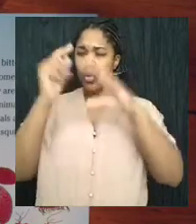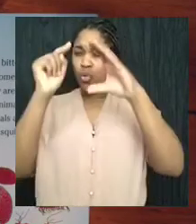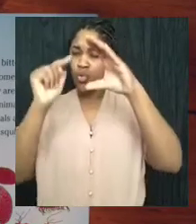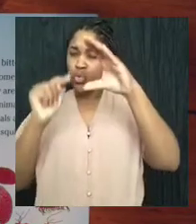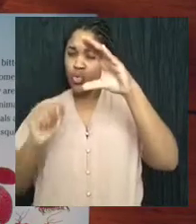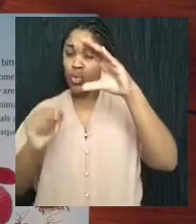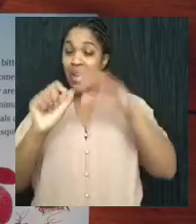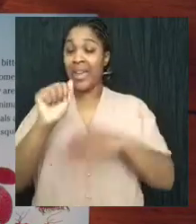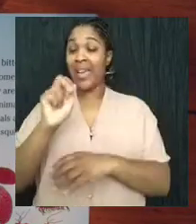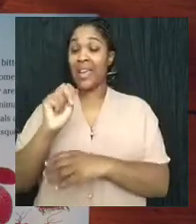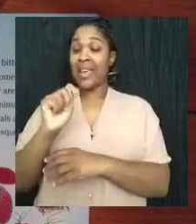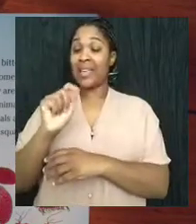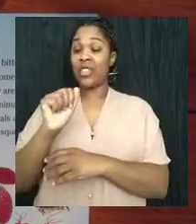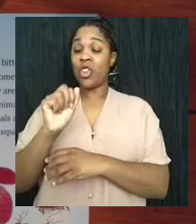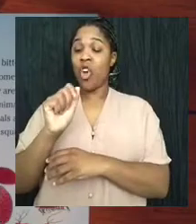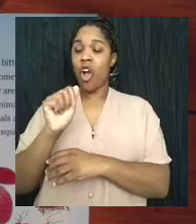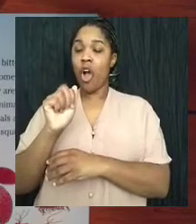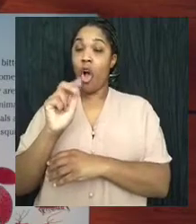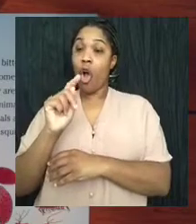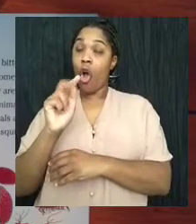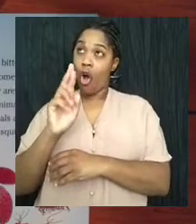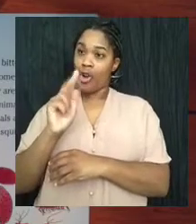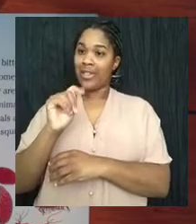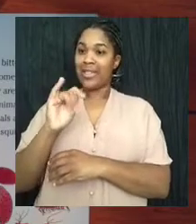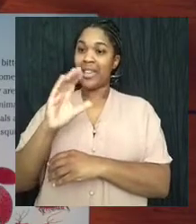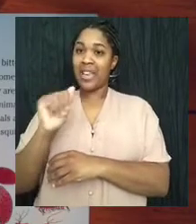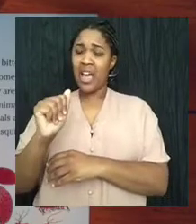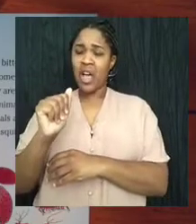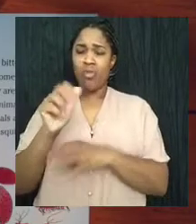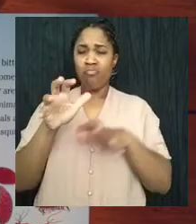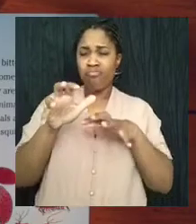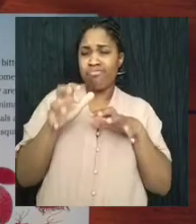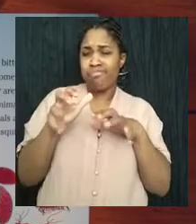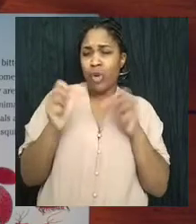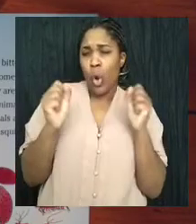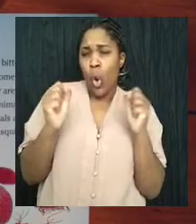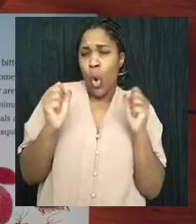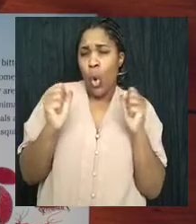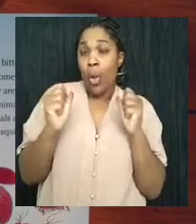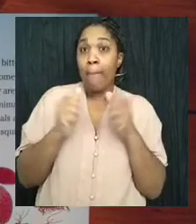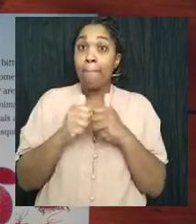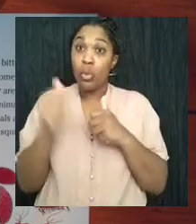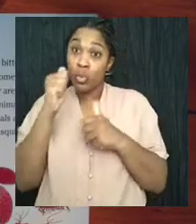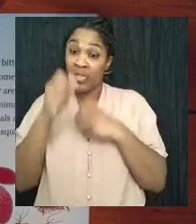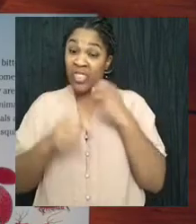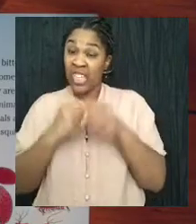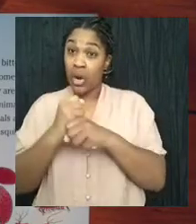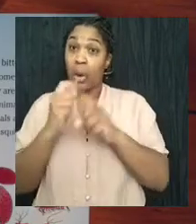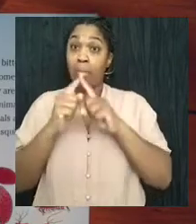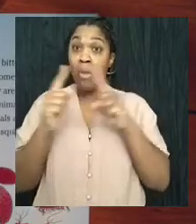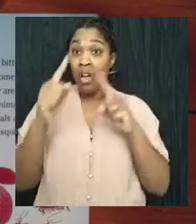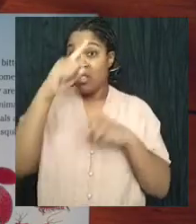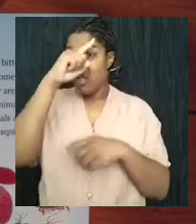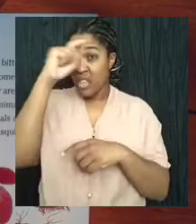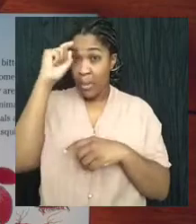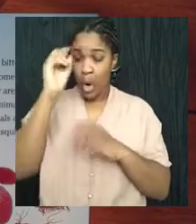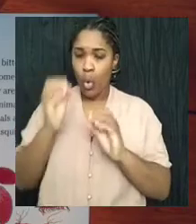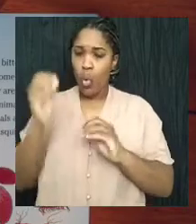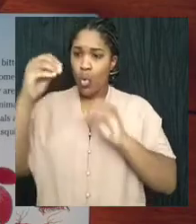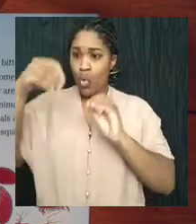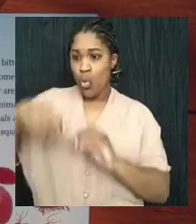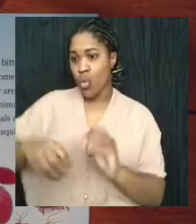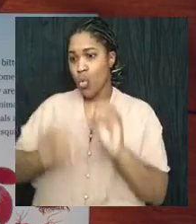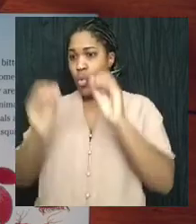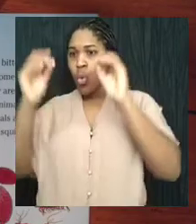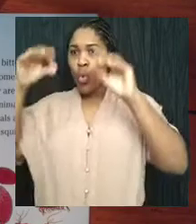is icy and bitterly cold for much of the year. But in summer, its seas come